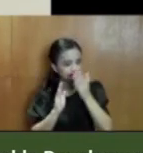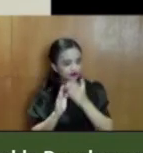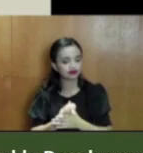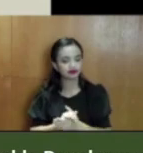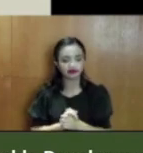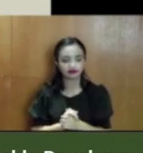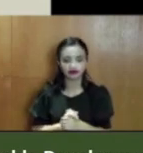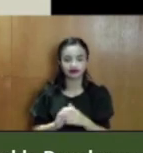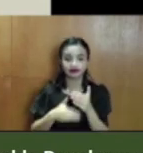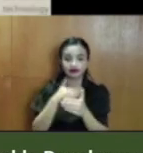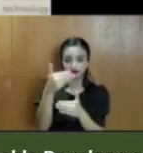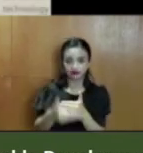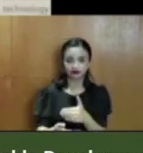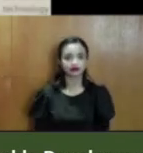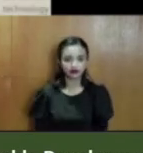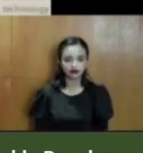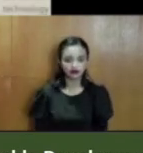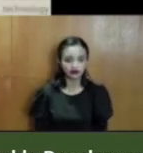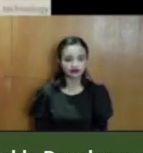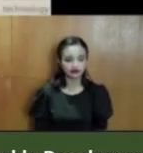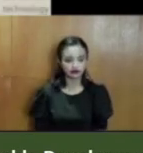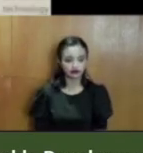Next.